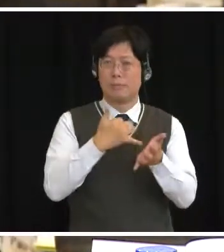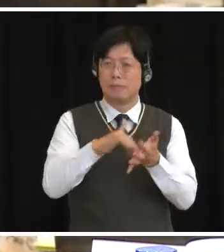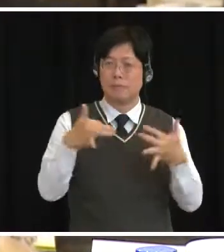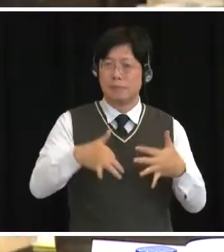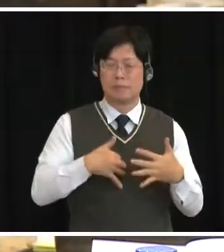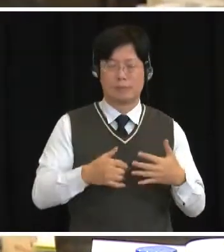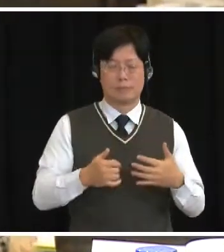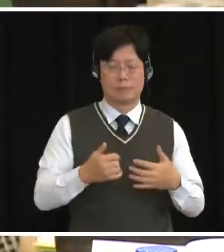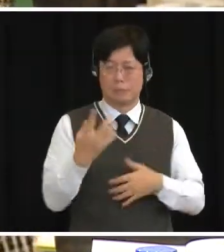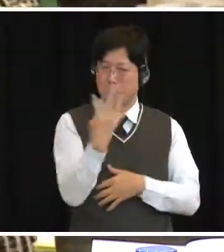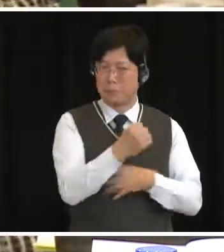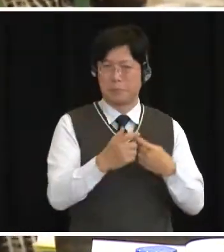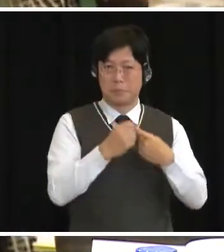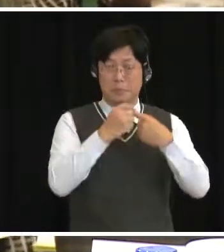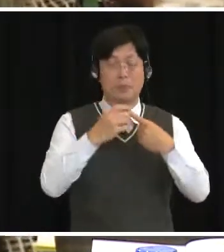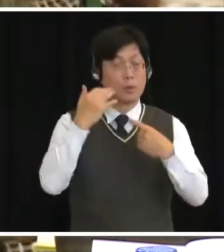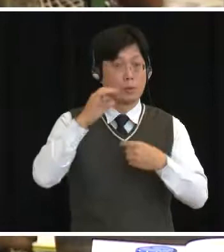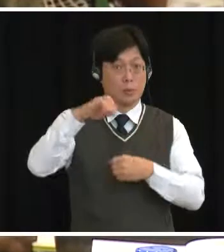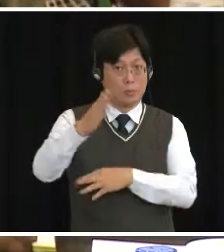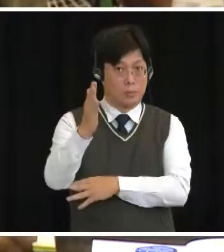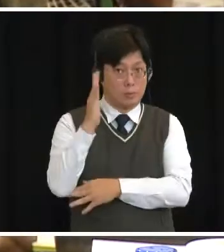budgeting,